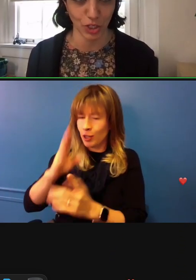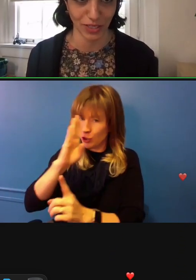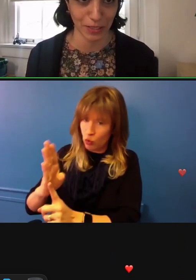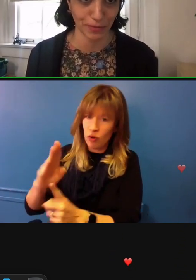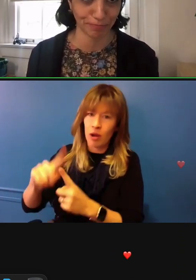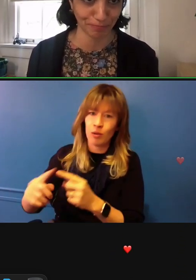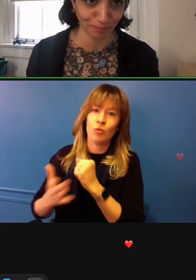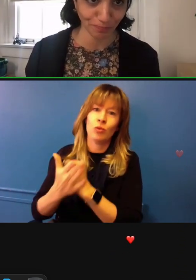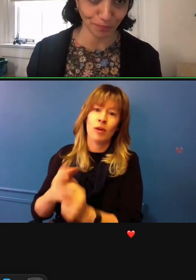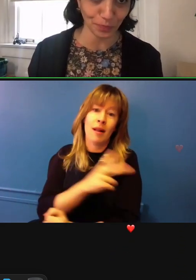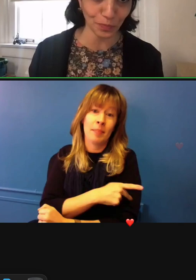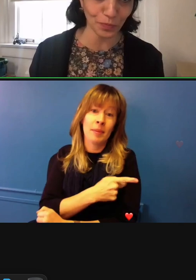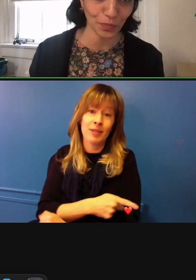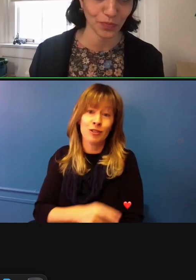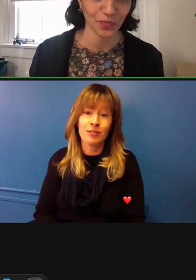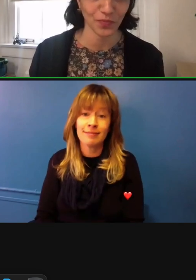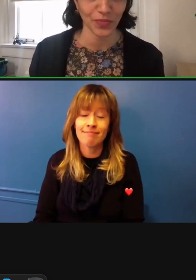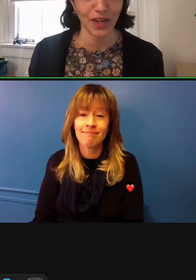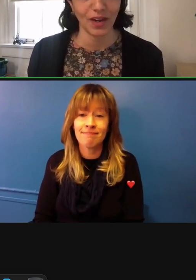helping patients.